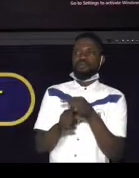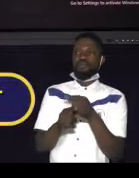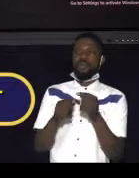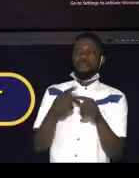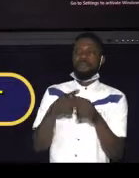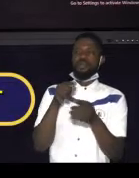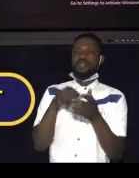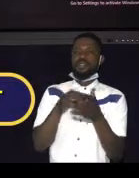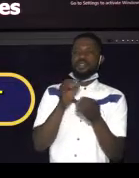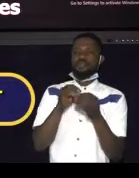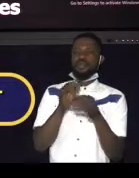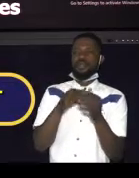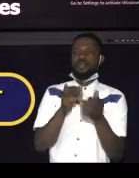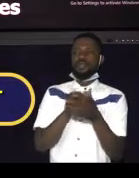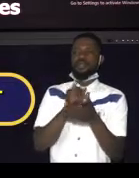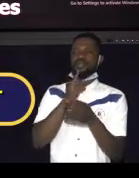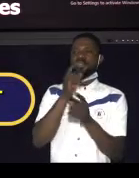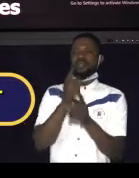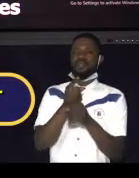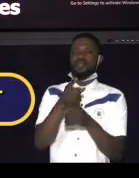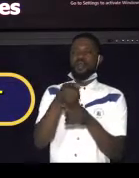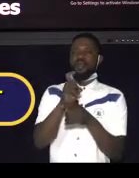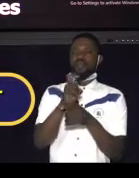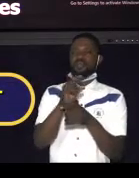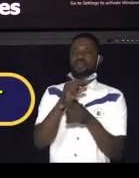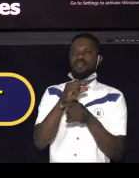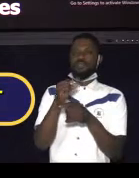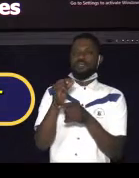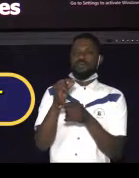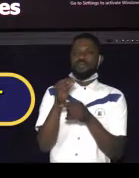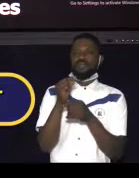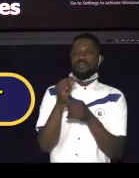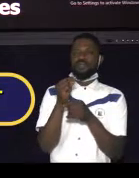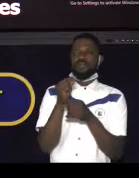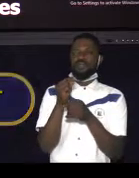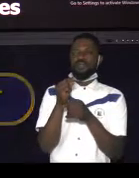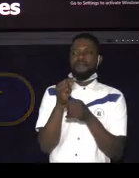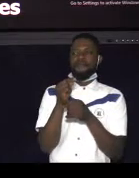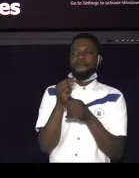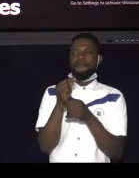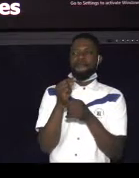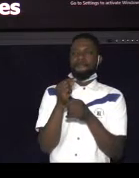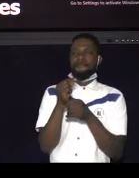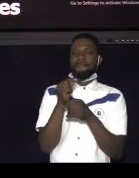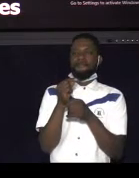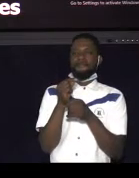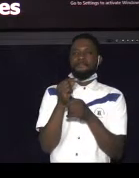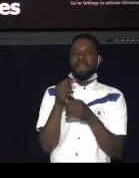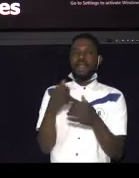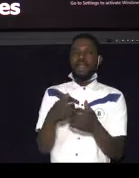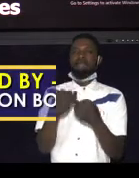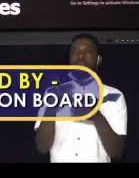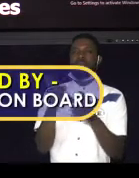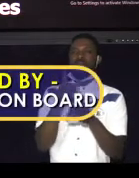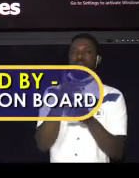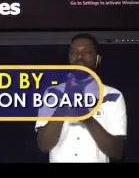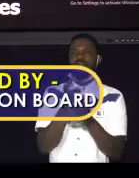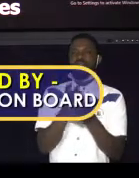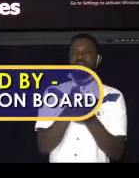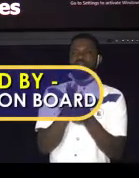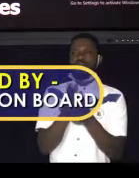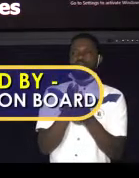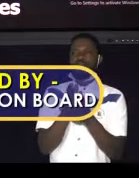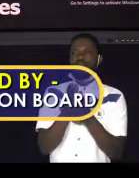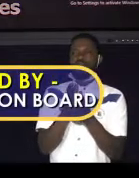but this is more than that. This is actually 100 degrees. How many did you get right?